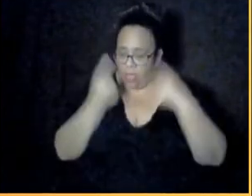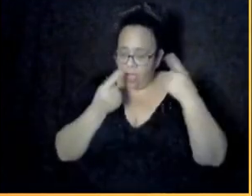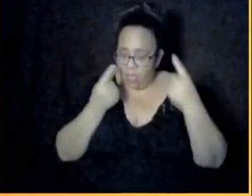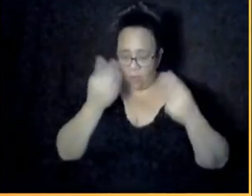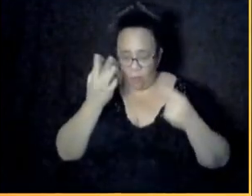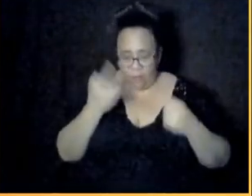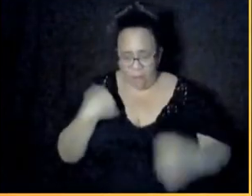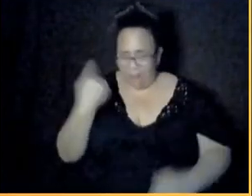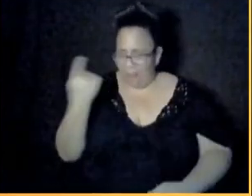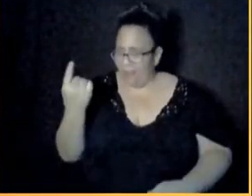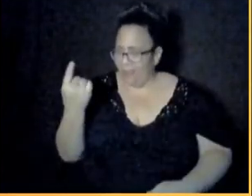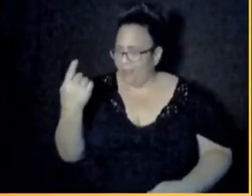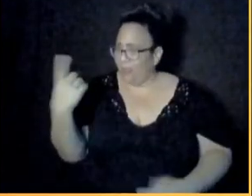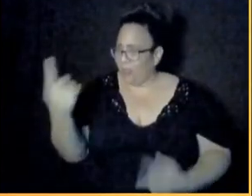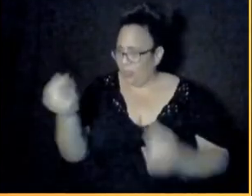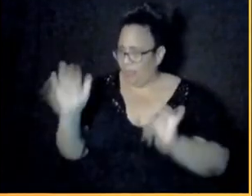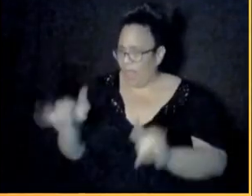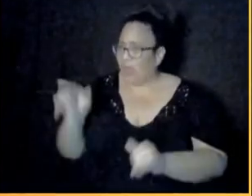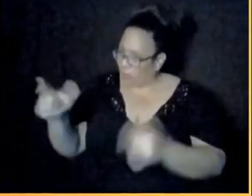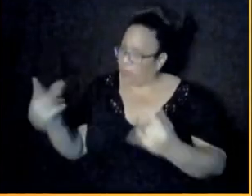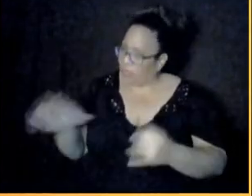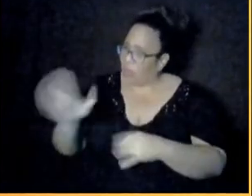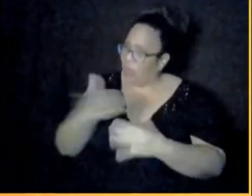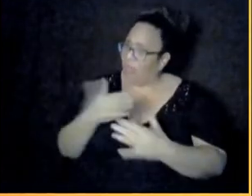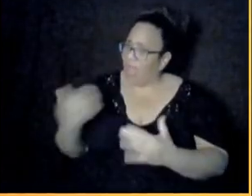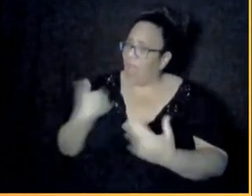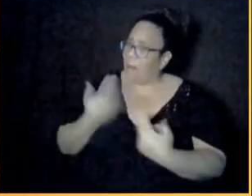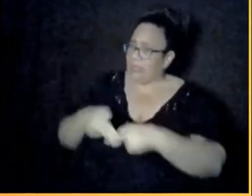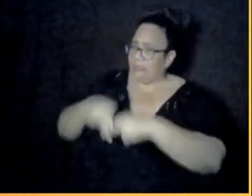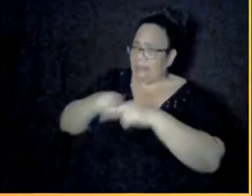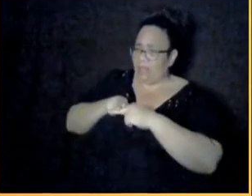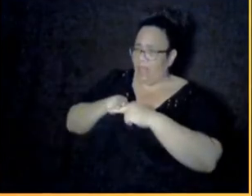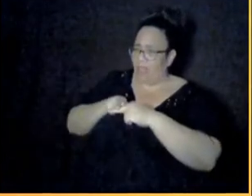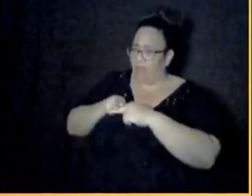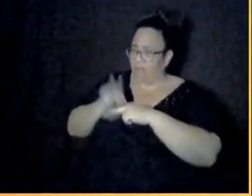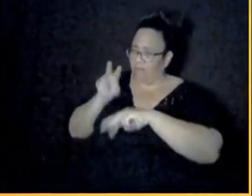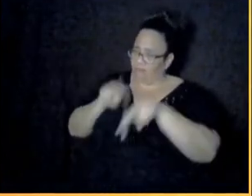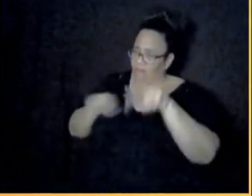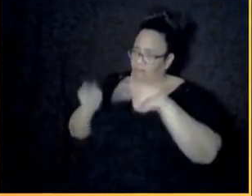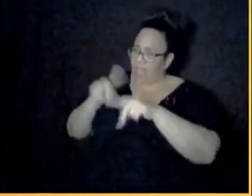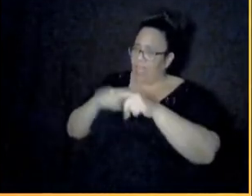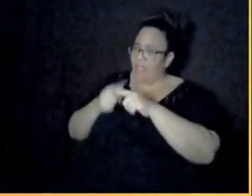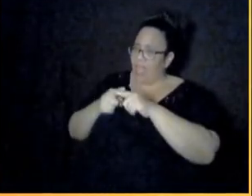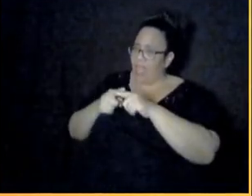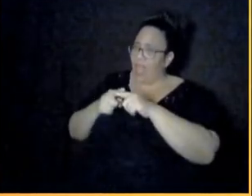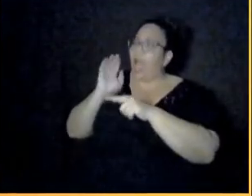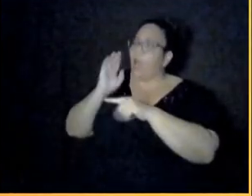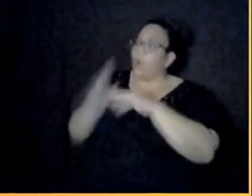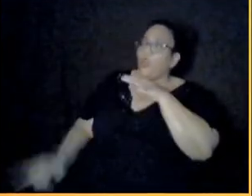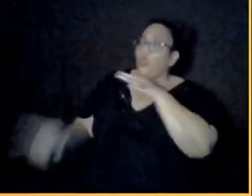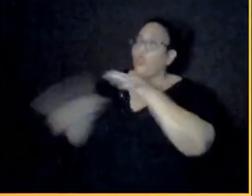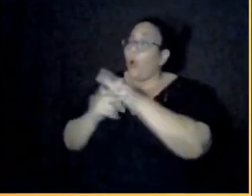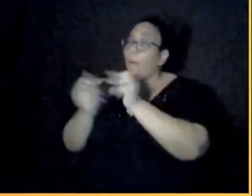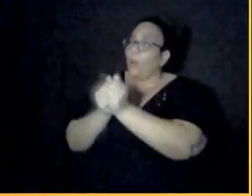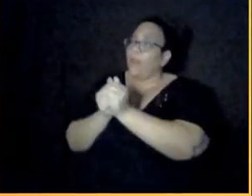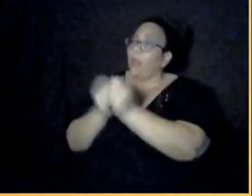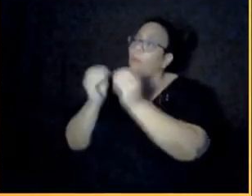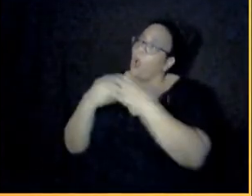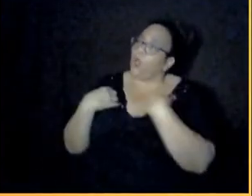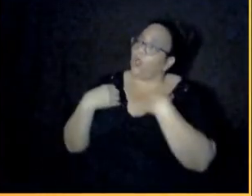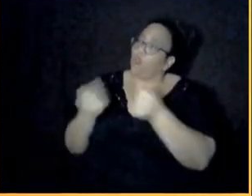to let you do what you do. I'm going to sit back. I'm going to observe. And I'm going to come with a stronger strategy. I'm going to